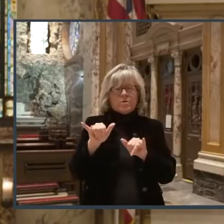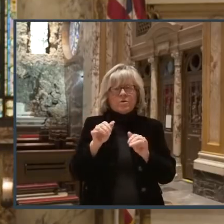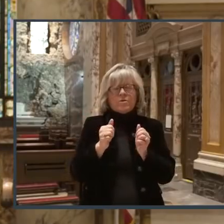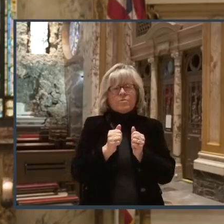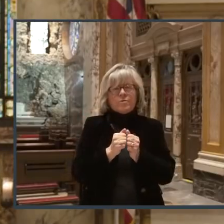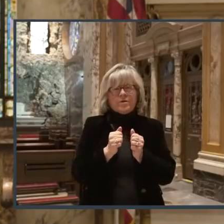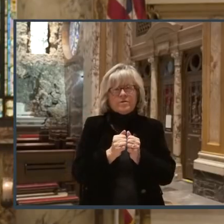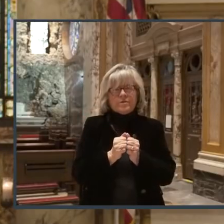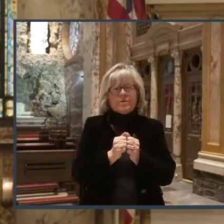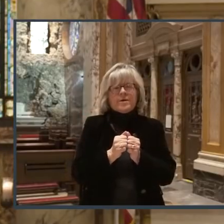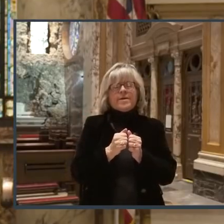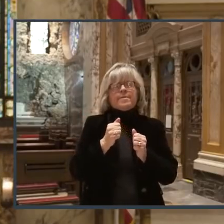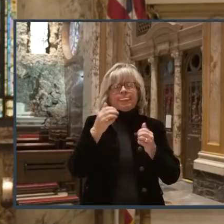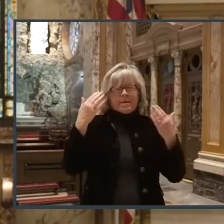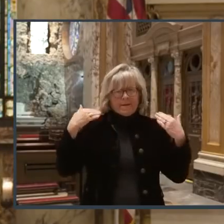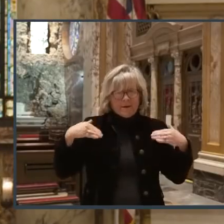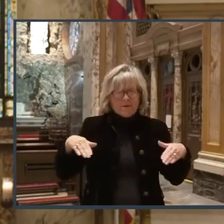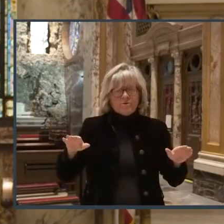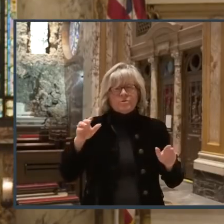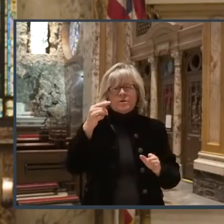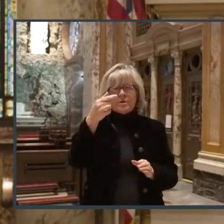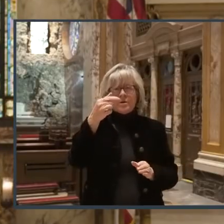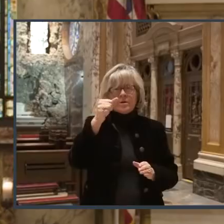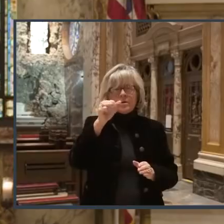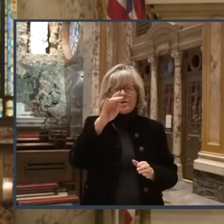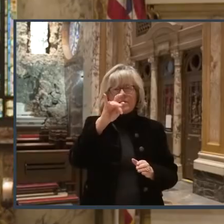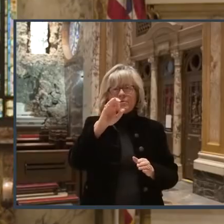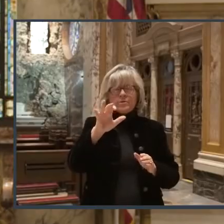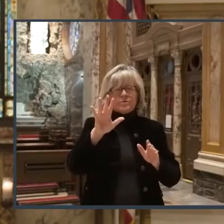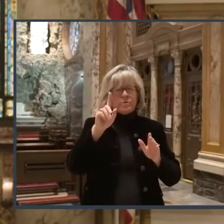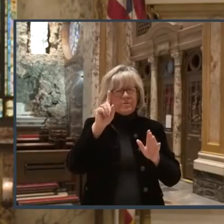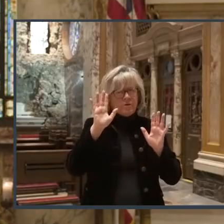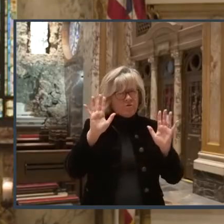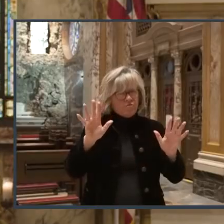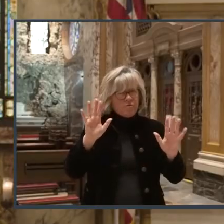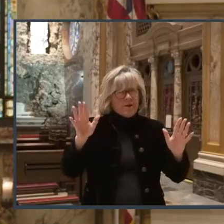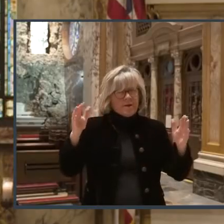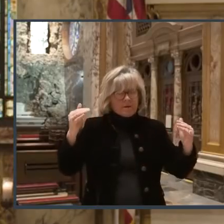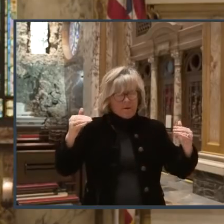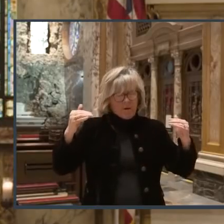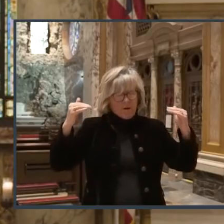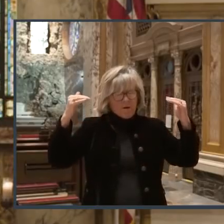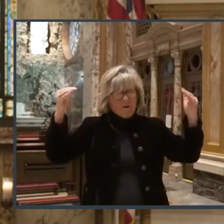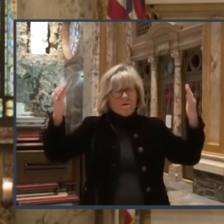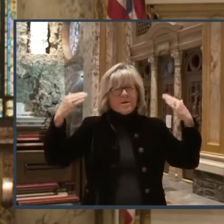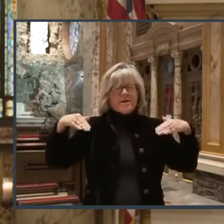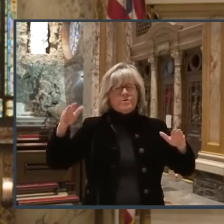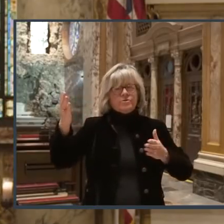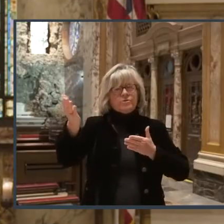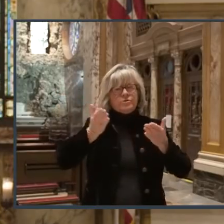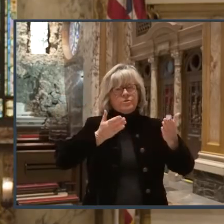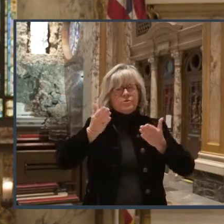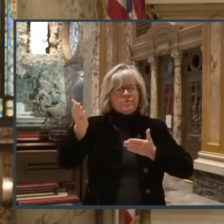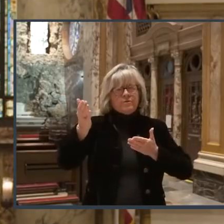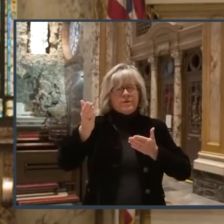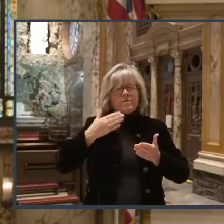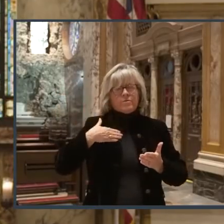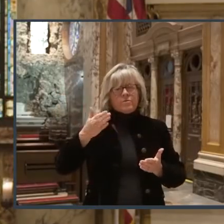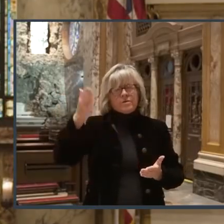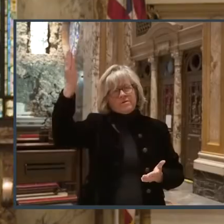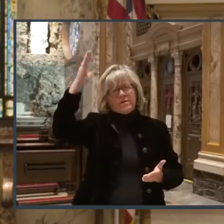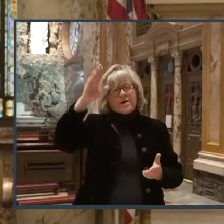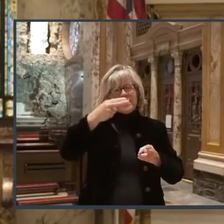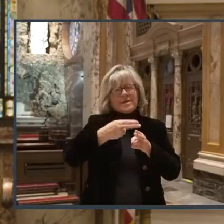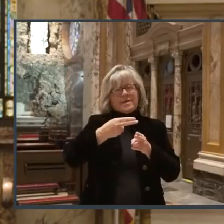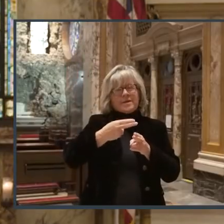Raphael, Gabriel is one of the great archangels serving the throne of God. His name